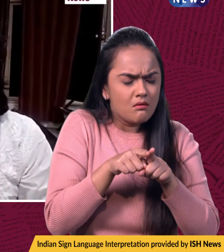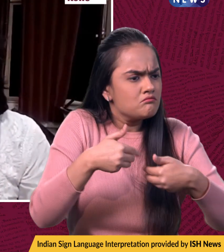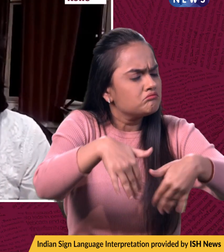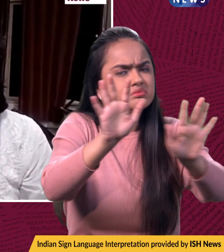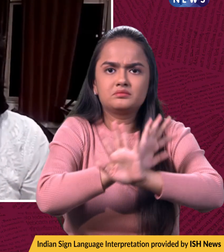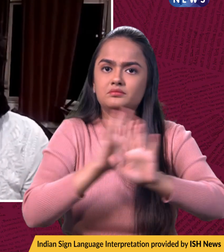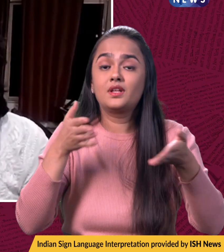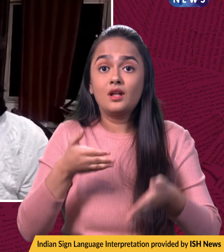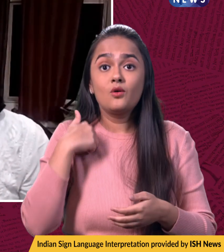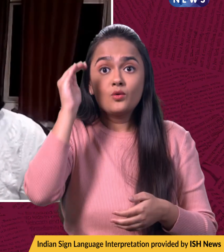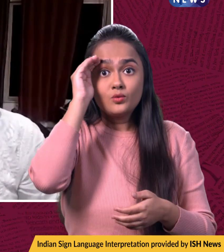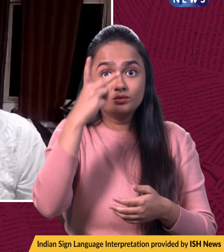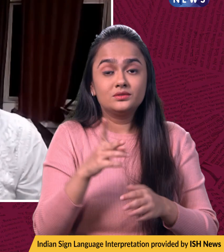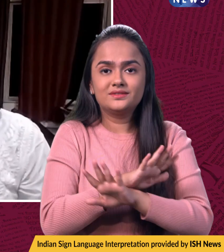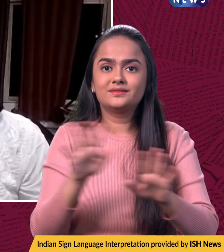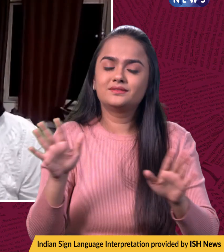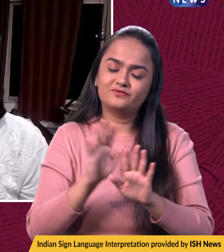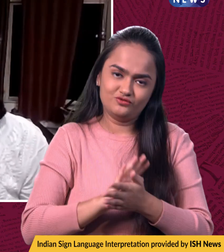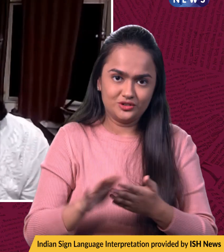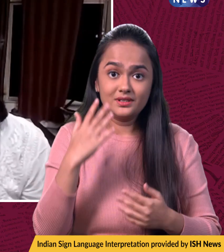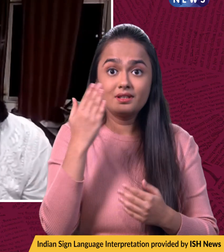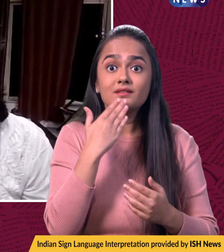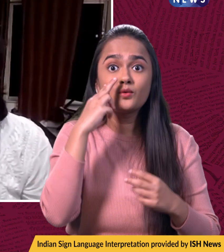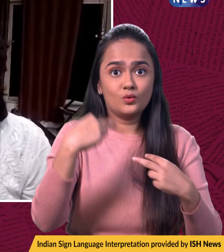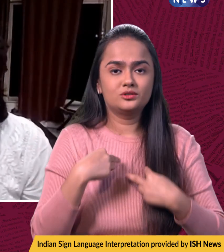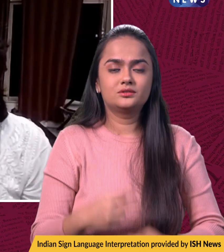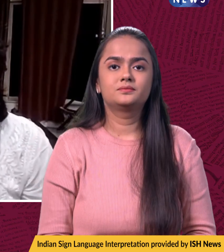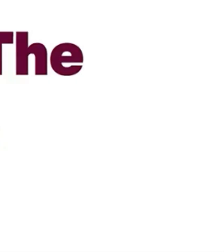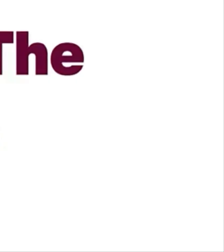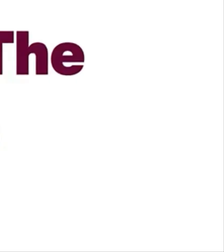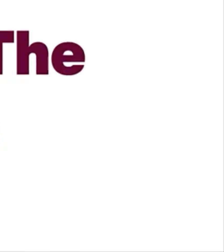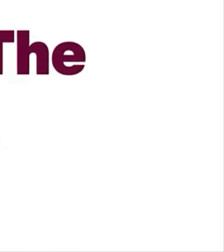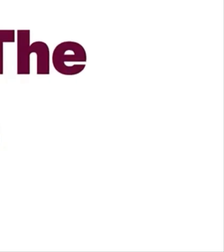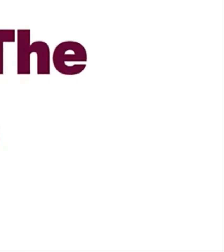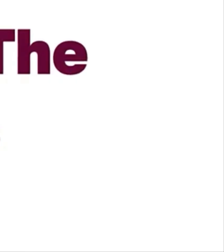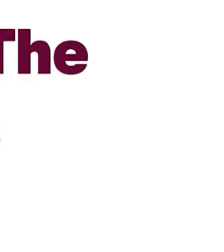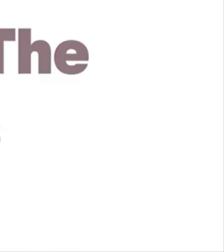quote. Now, that brings us to the end of this bulletin. Thank you so much for watching.